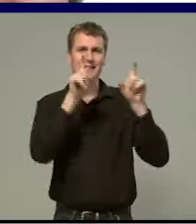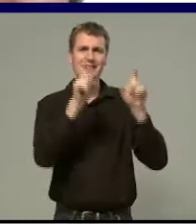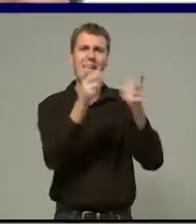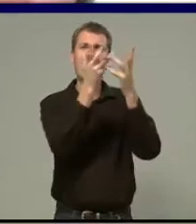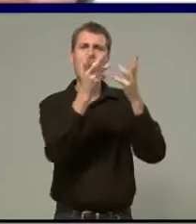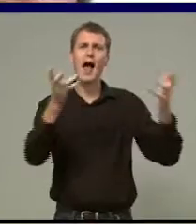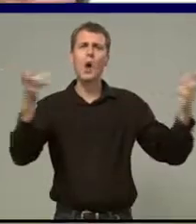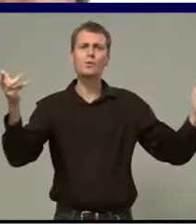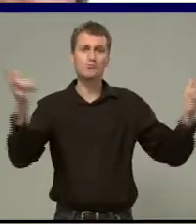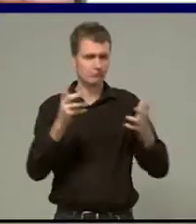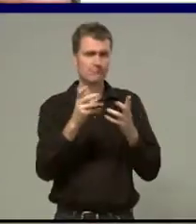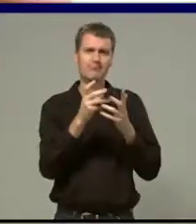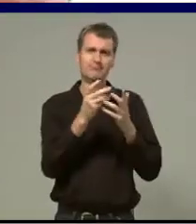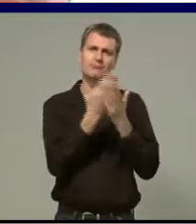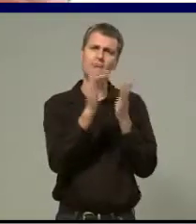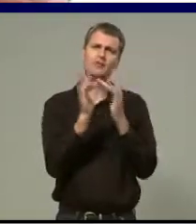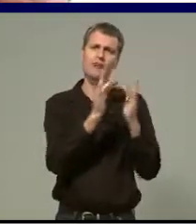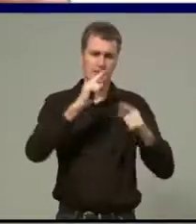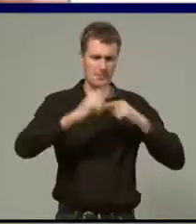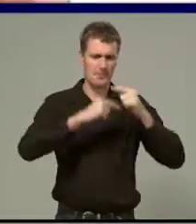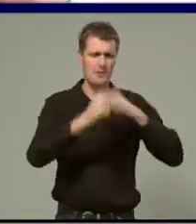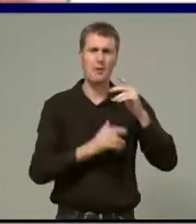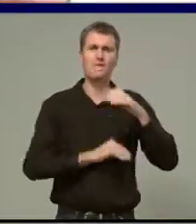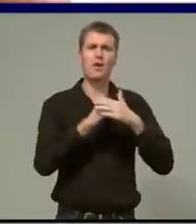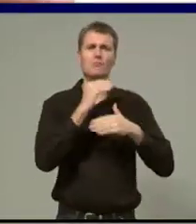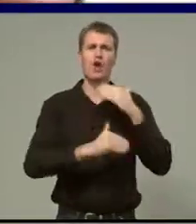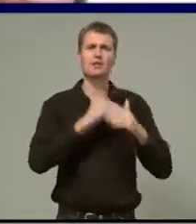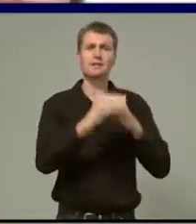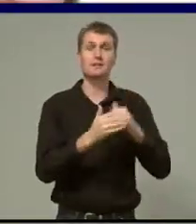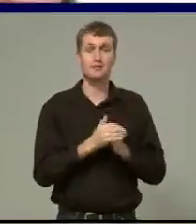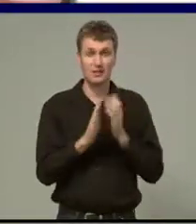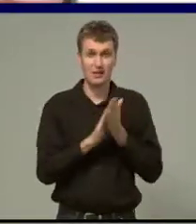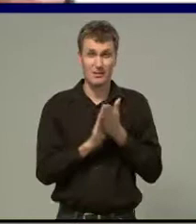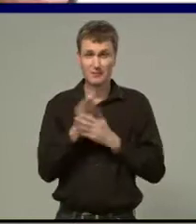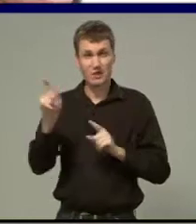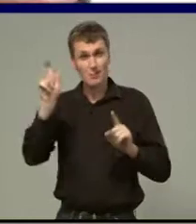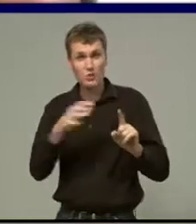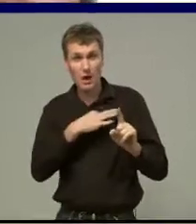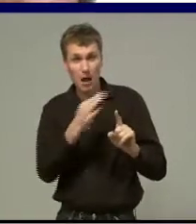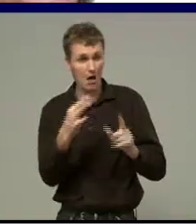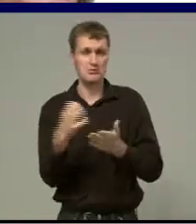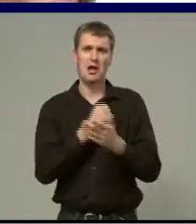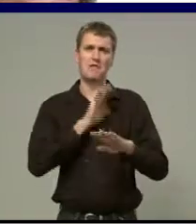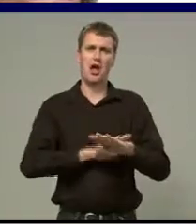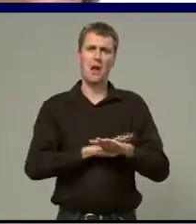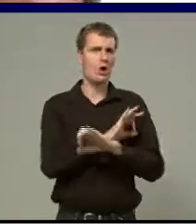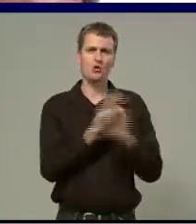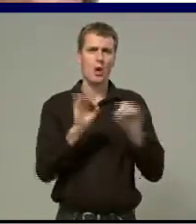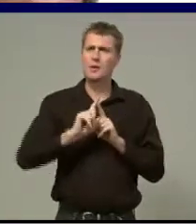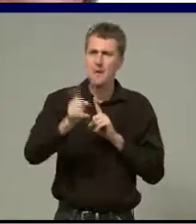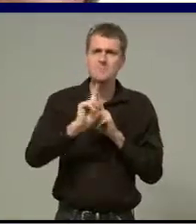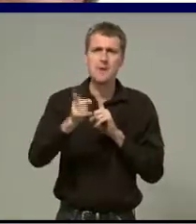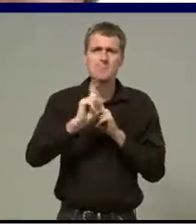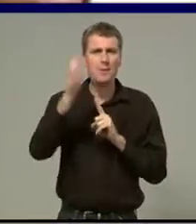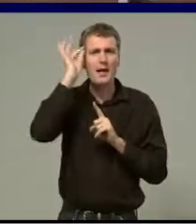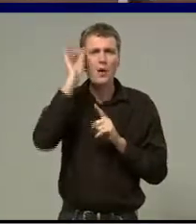electronic environment right through the process, which obviously saves the applicant time. You don't have to travel to the council office anymore. You can